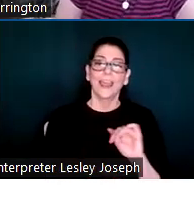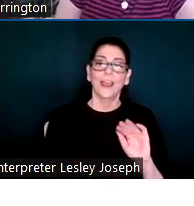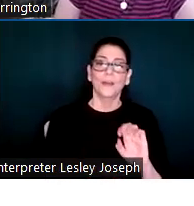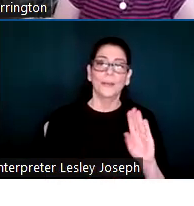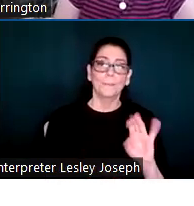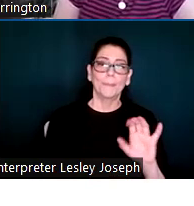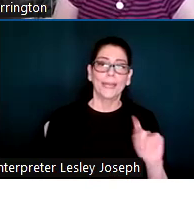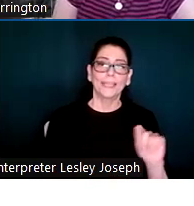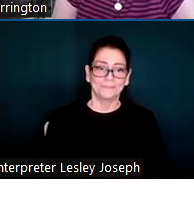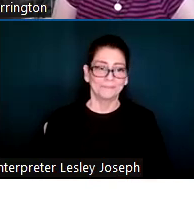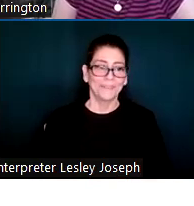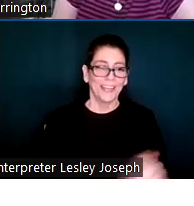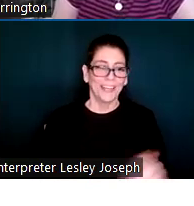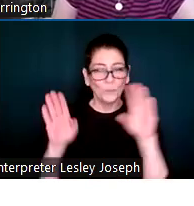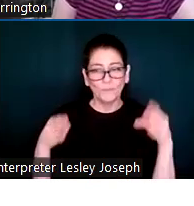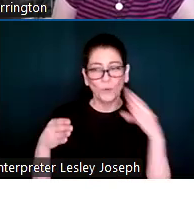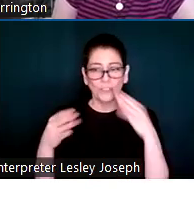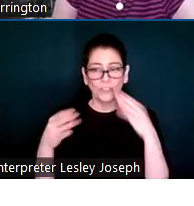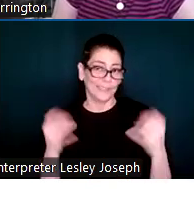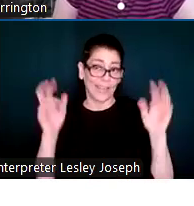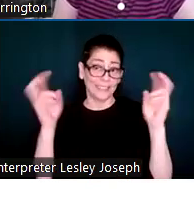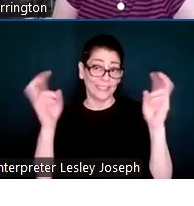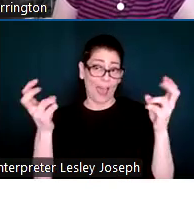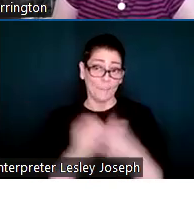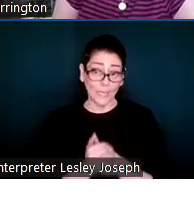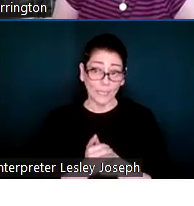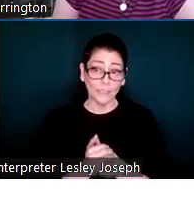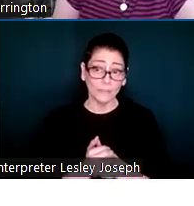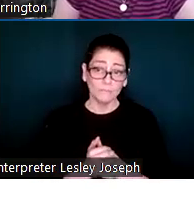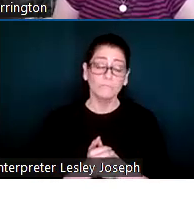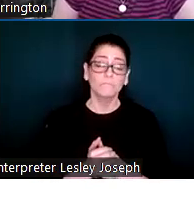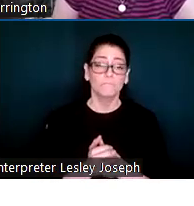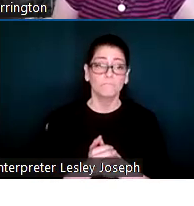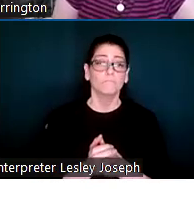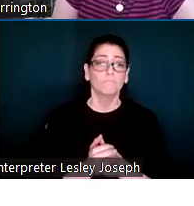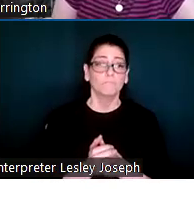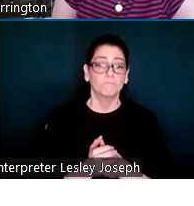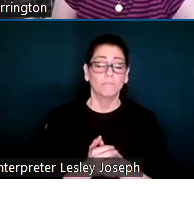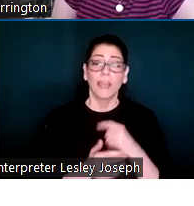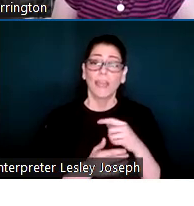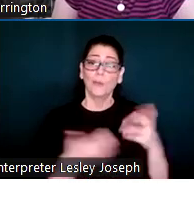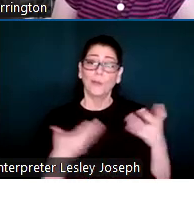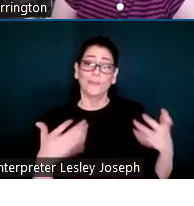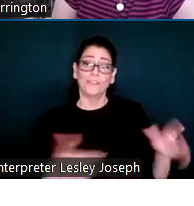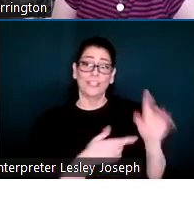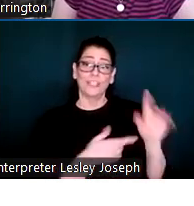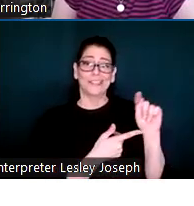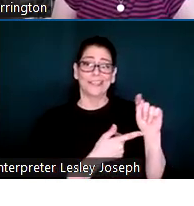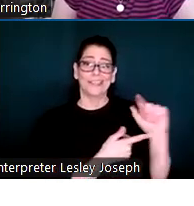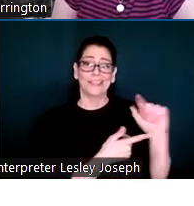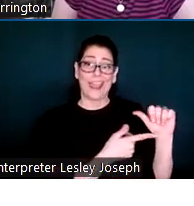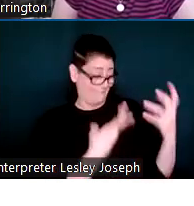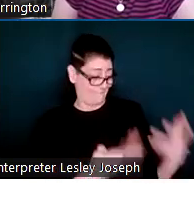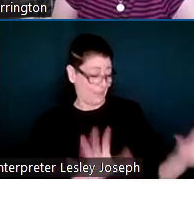in on what this topic is today. And we thought after finishing the TA that it might be a nice way